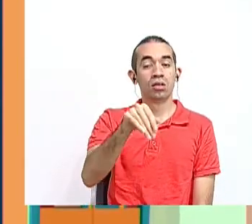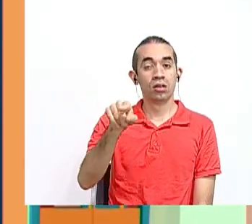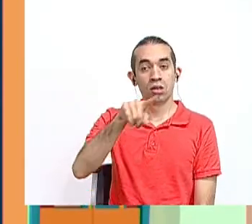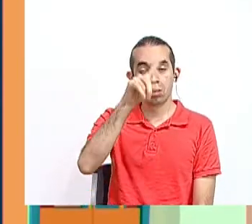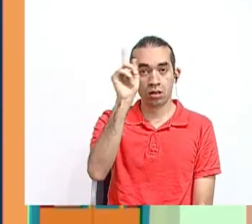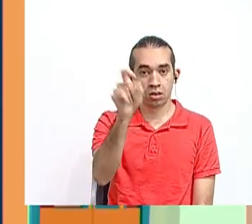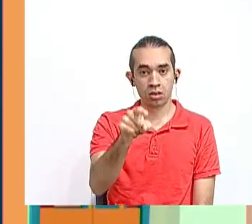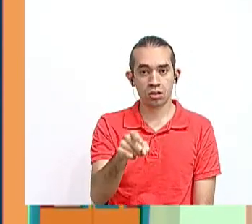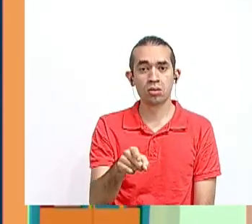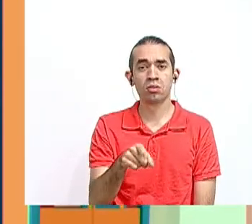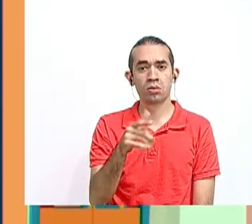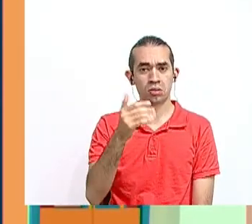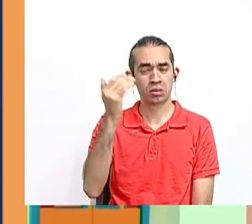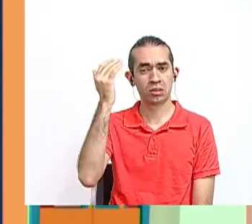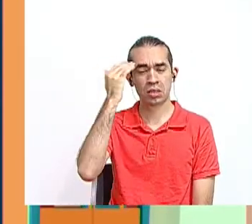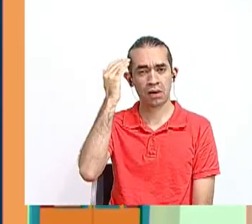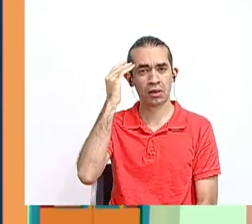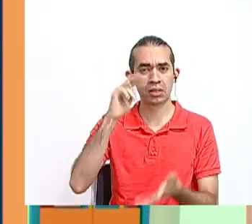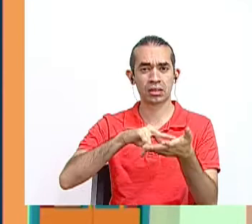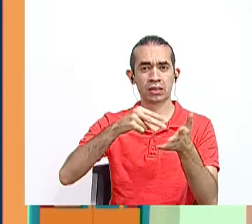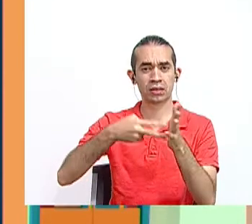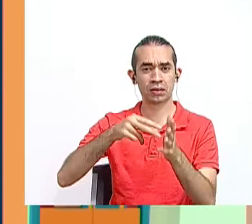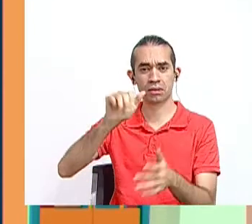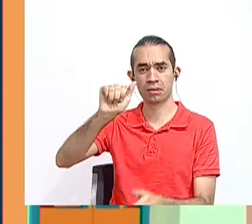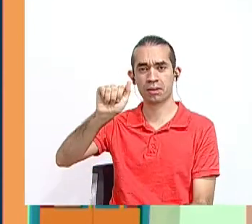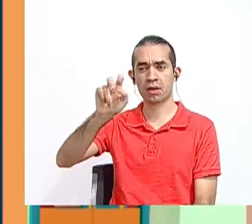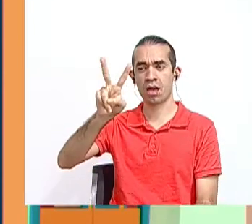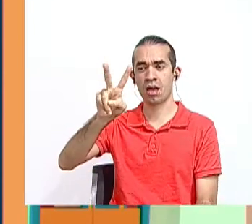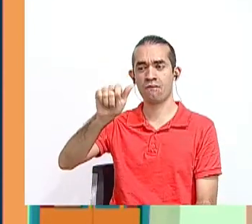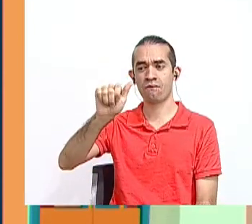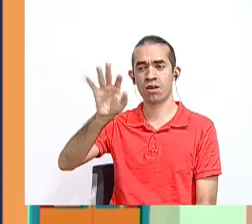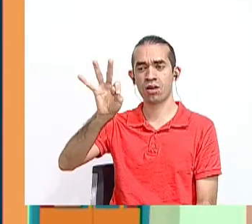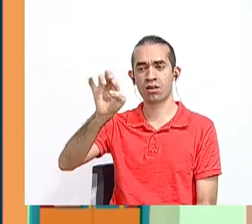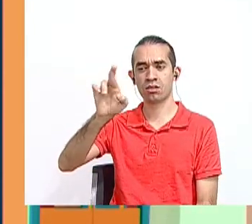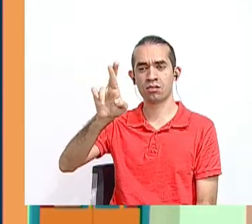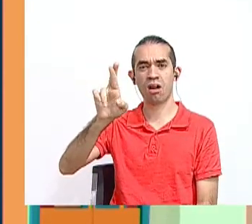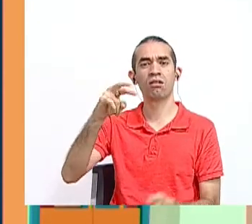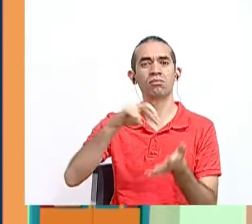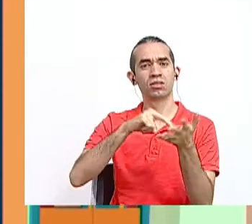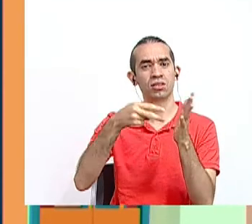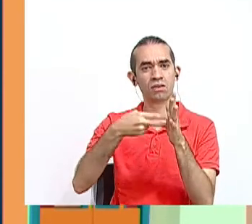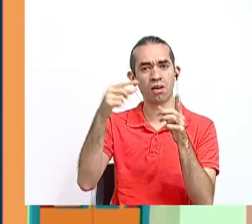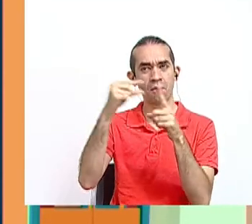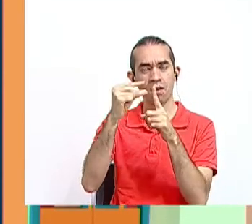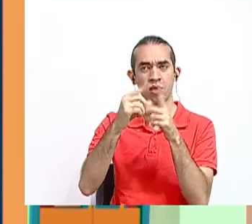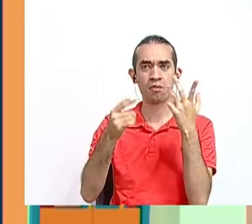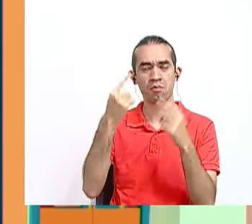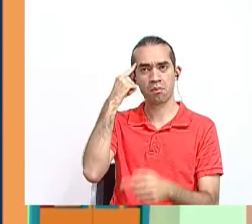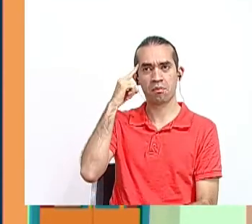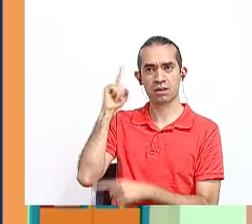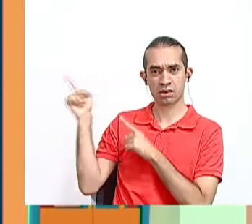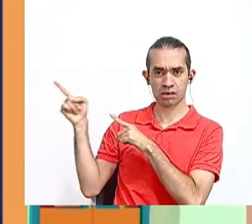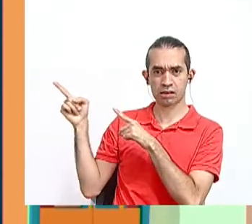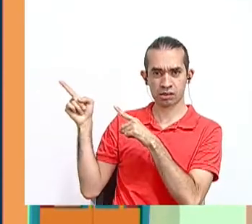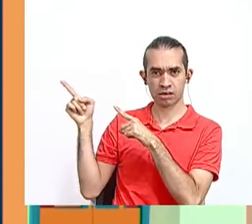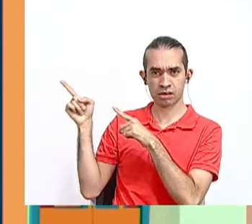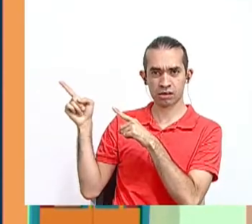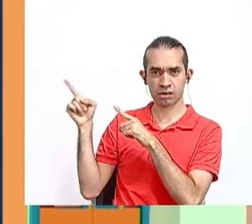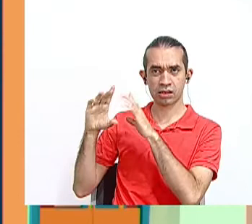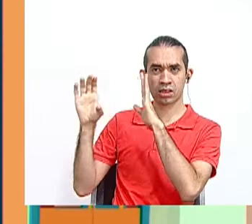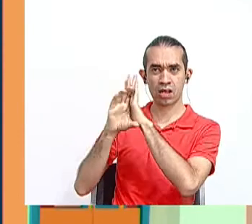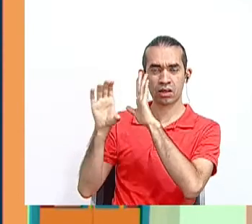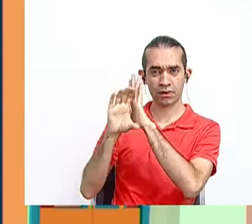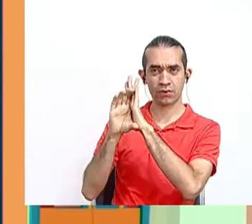question. Do you know the meaning of the word avatar? Well, maybe you are thinking about this picture